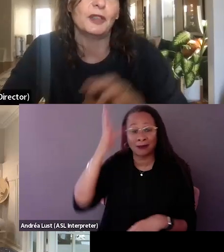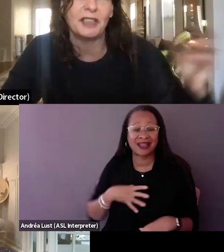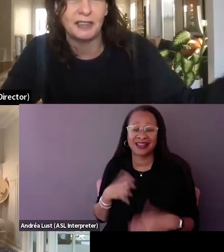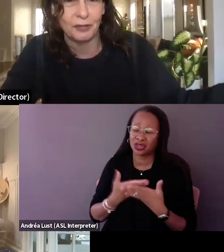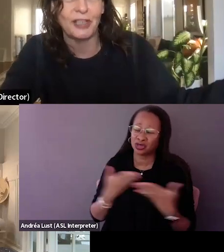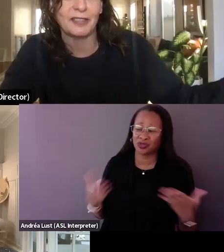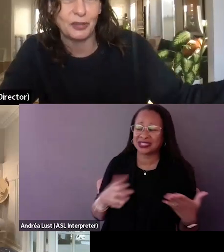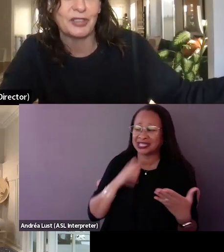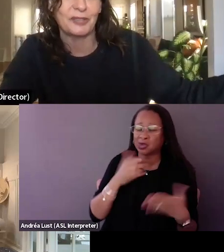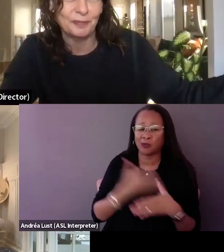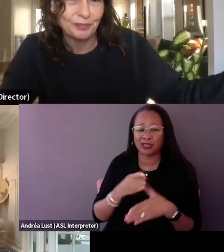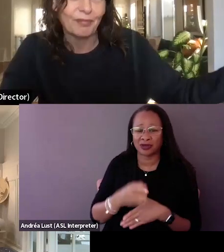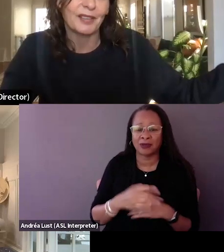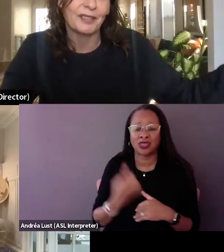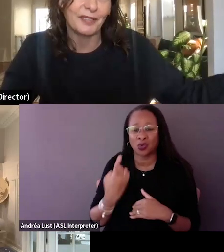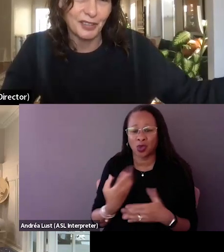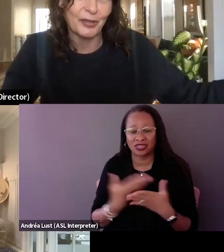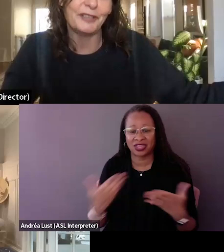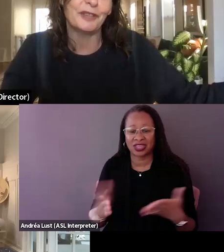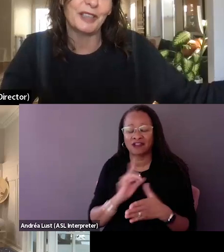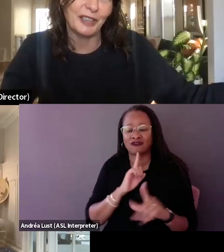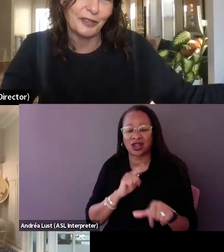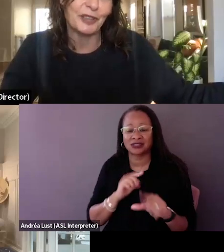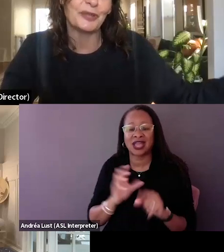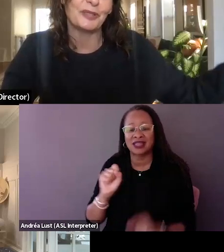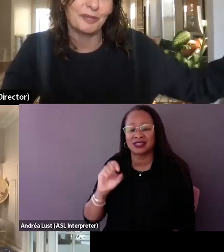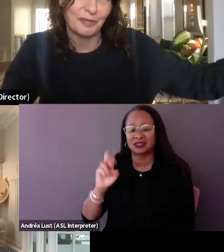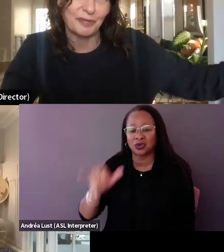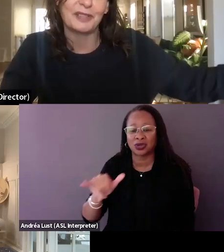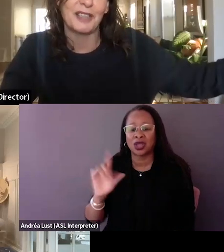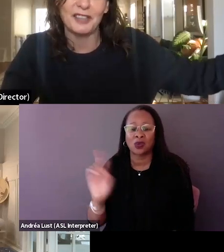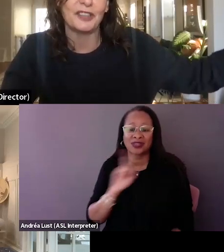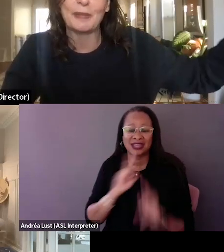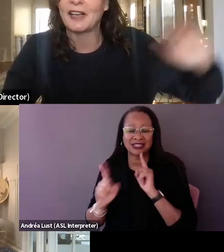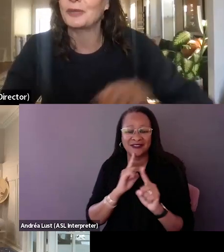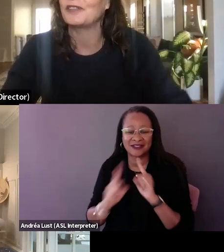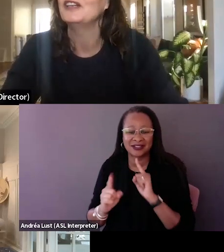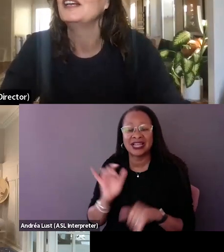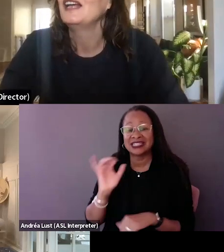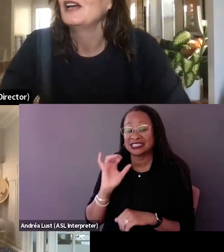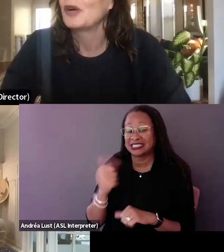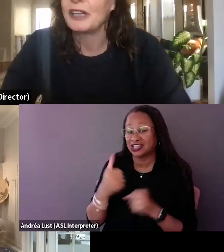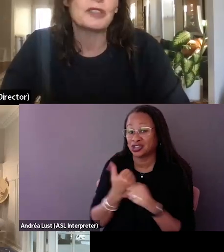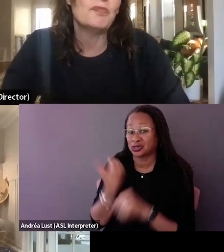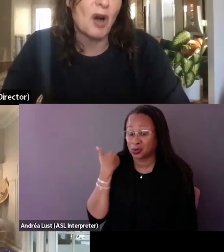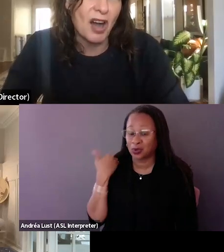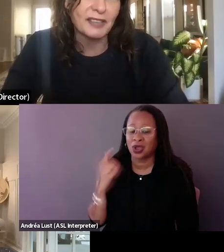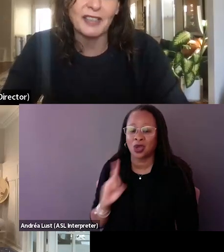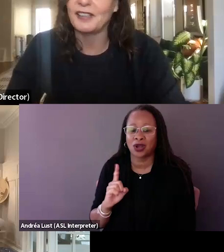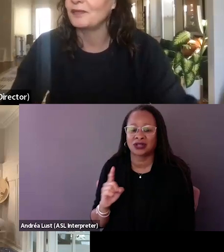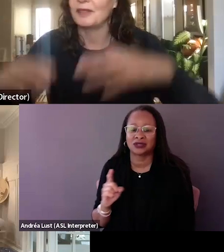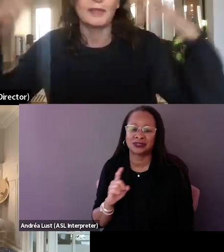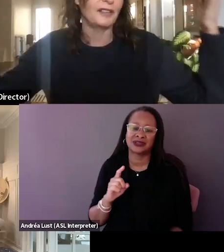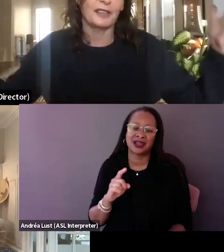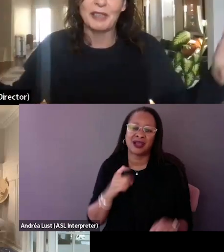one film that he did react to was the Sony film, The Interview, 10 years back or whatever, where he was mocked.